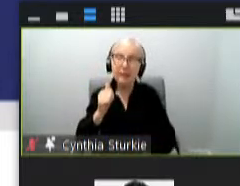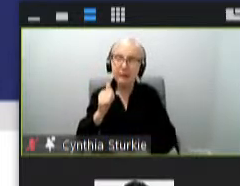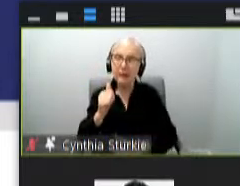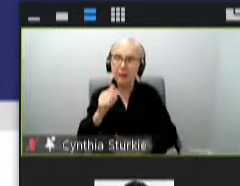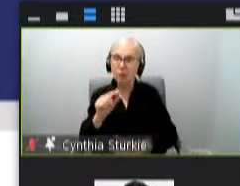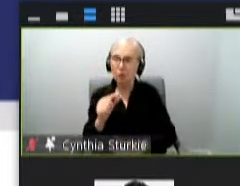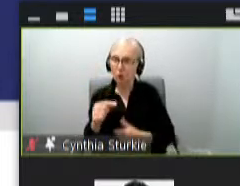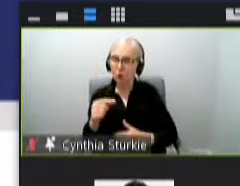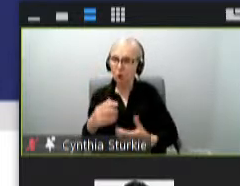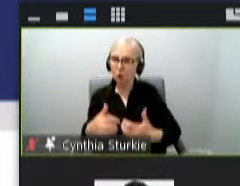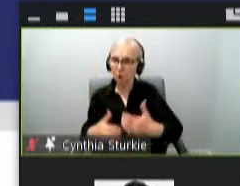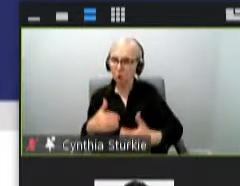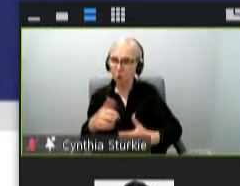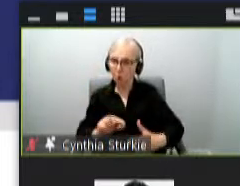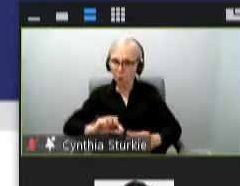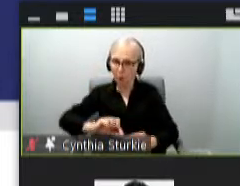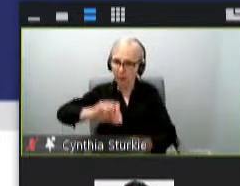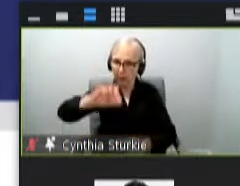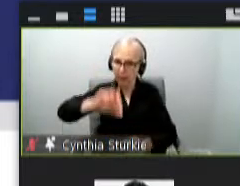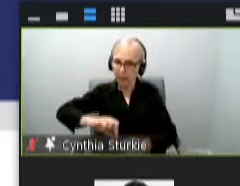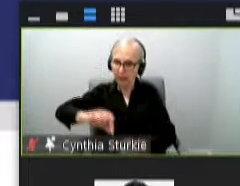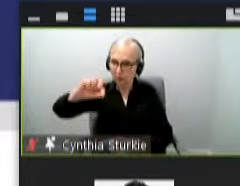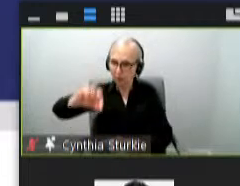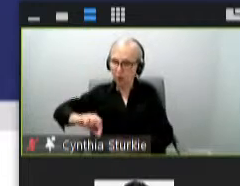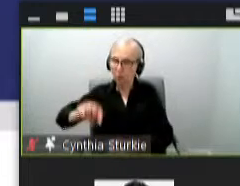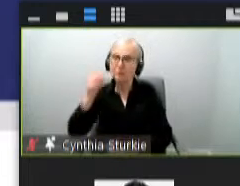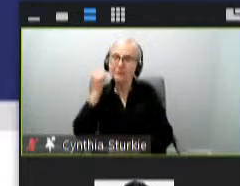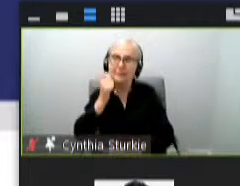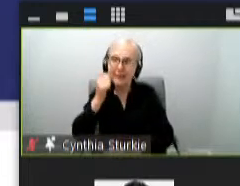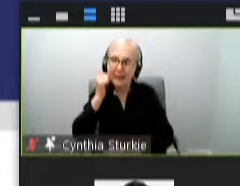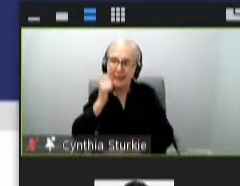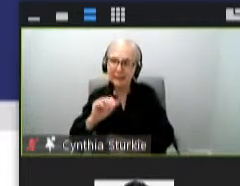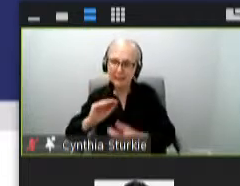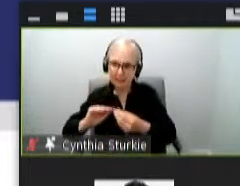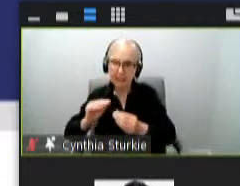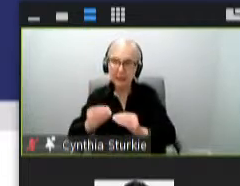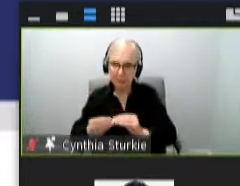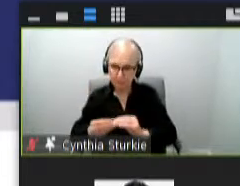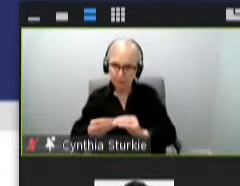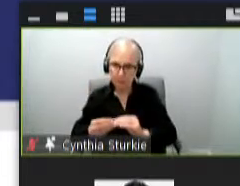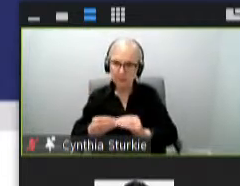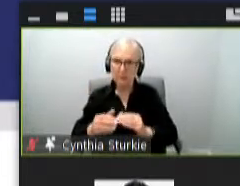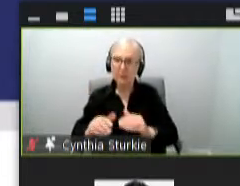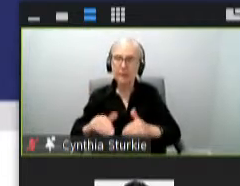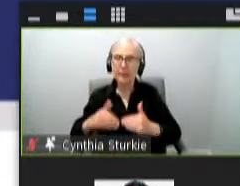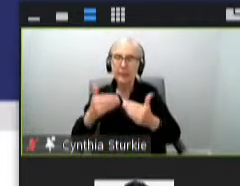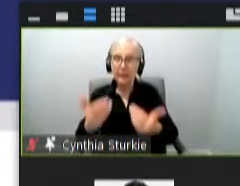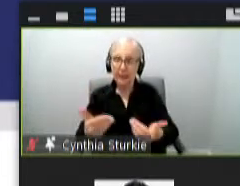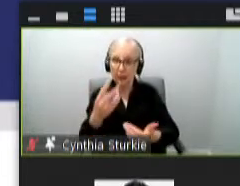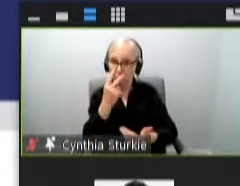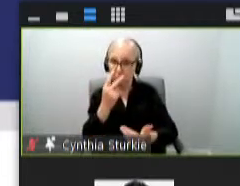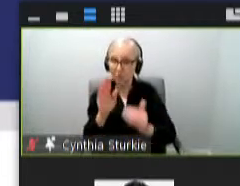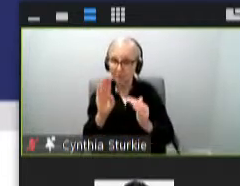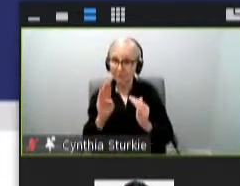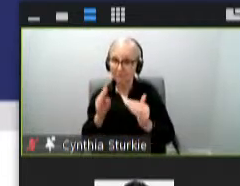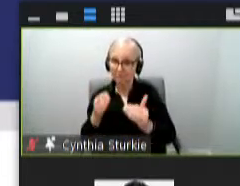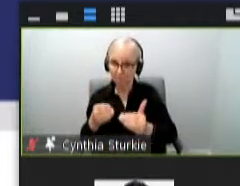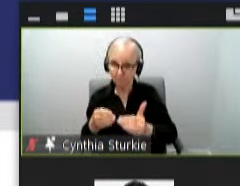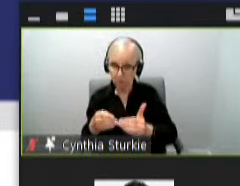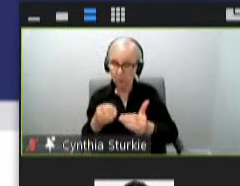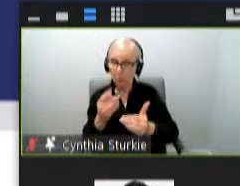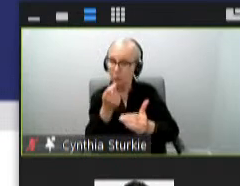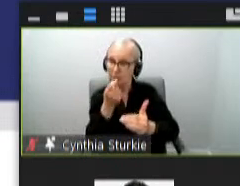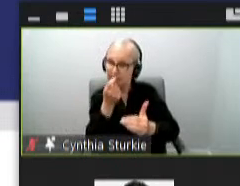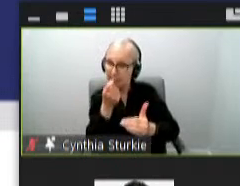vertical bars shows you our daily case numbers. And if you go to the next slide, you can see a zoomed in version here. So you can see that we do see a little